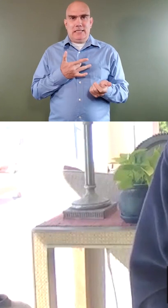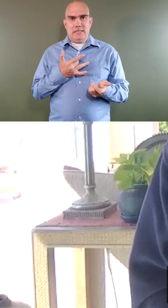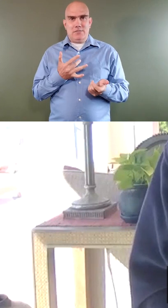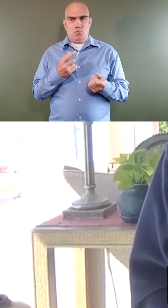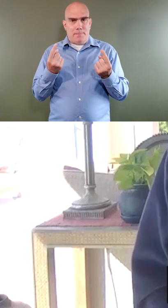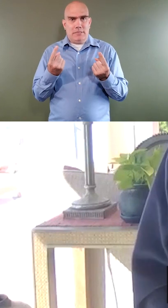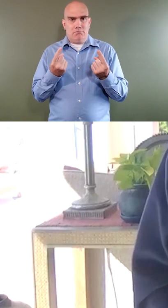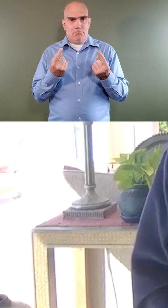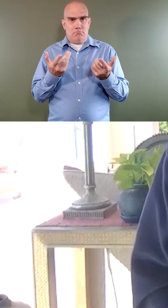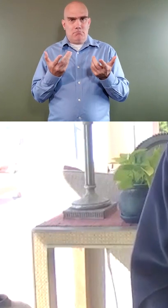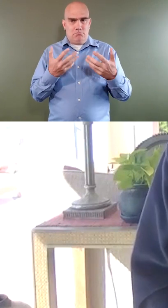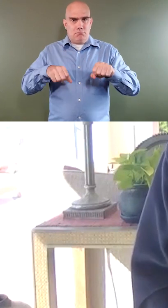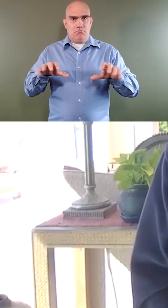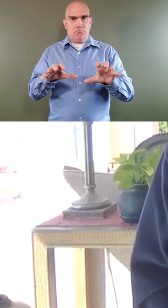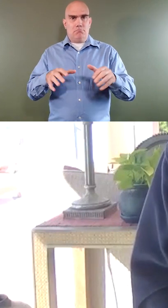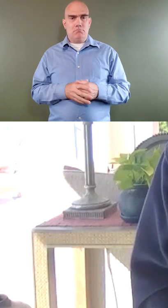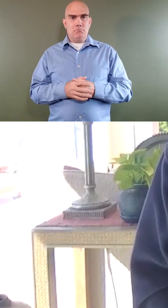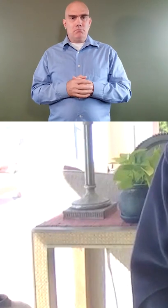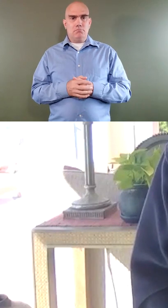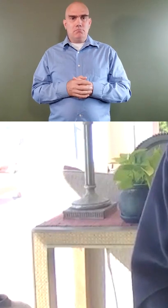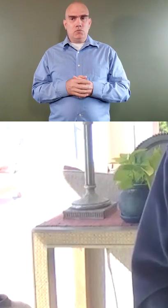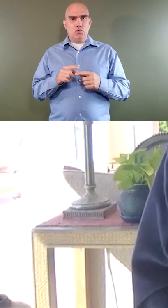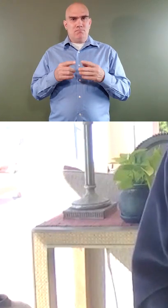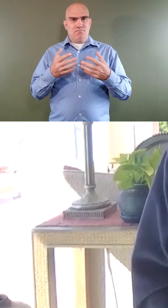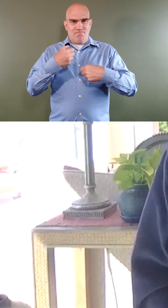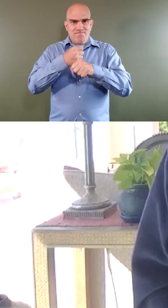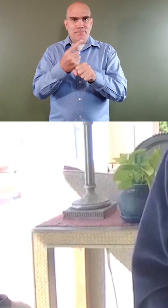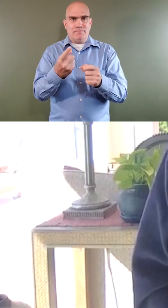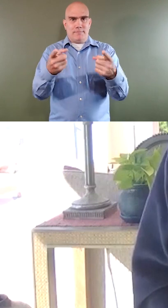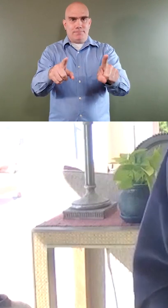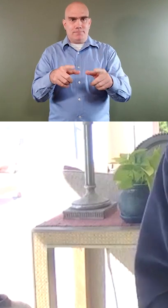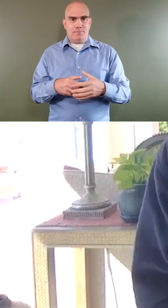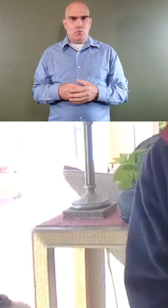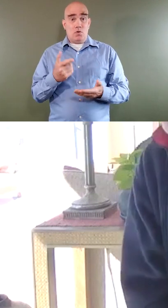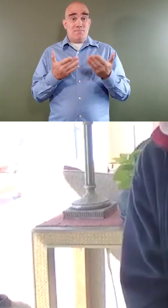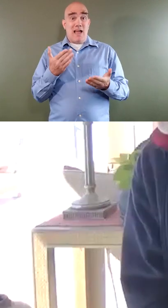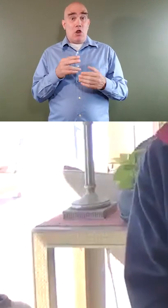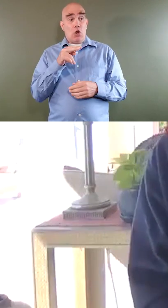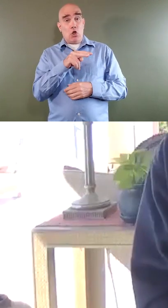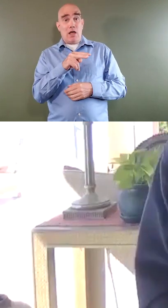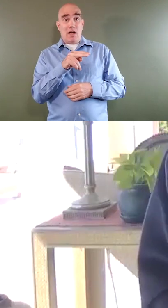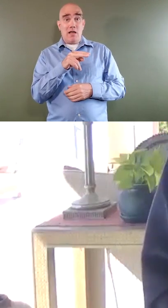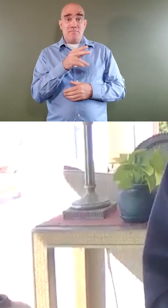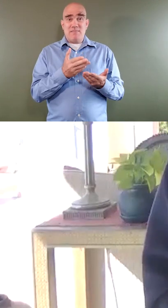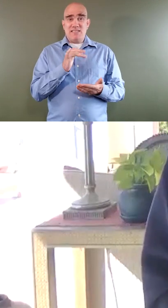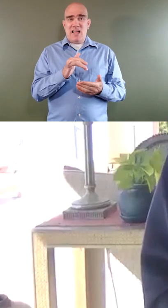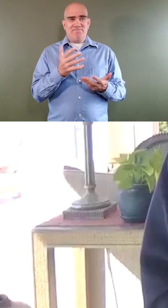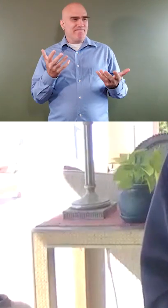do something with that feeling, to materialize something, or you might look at it as